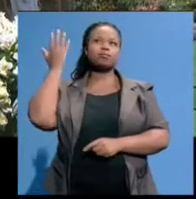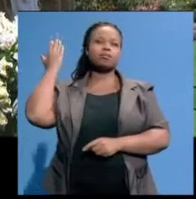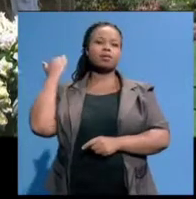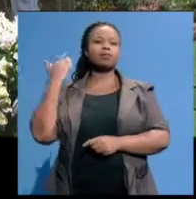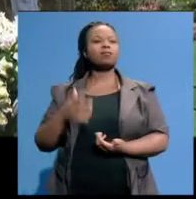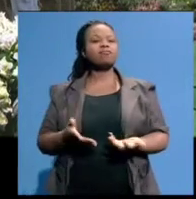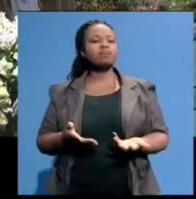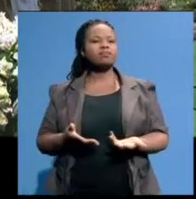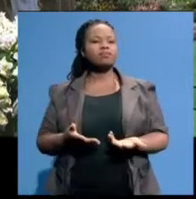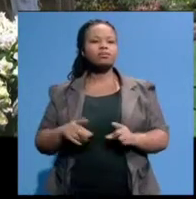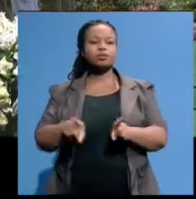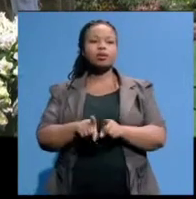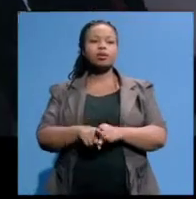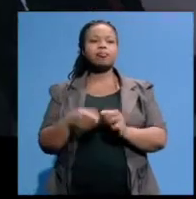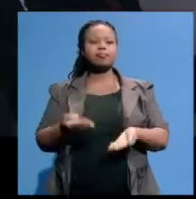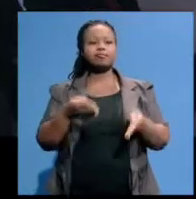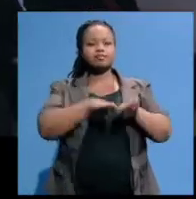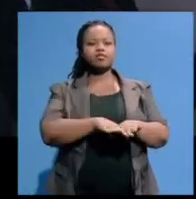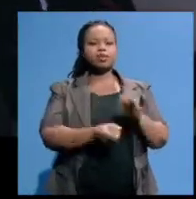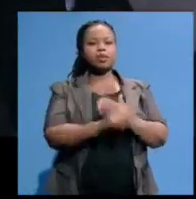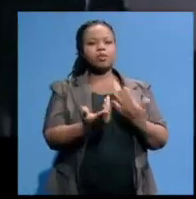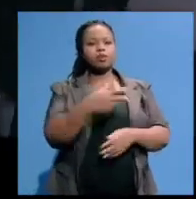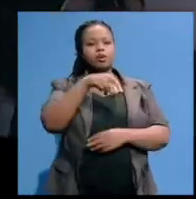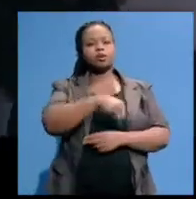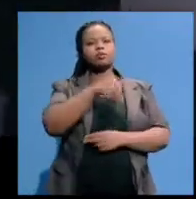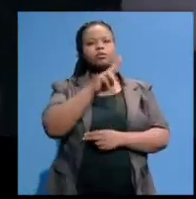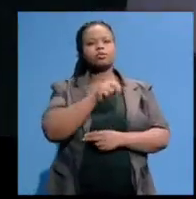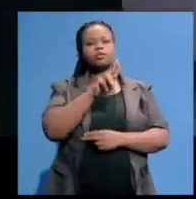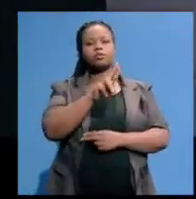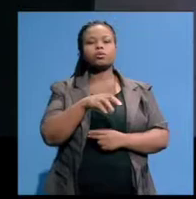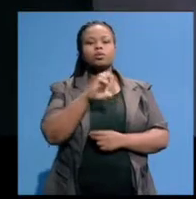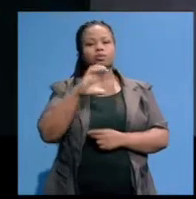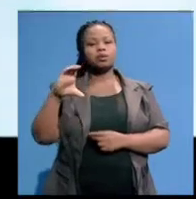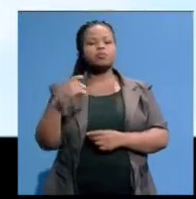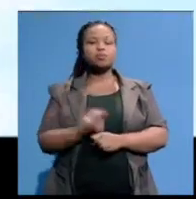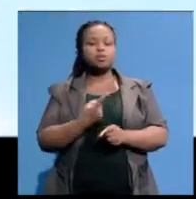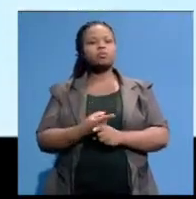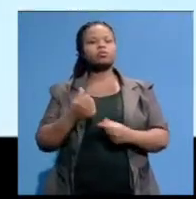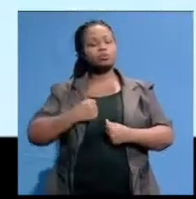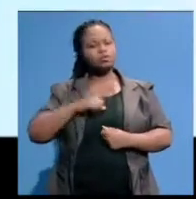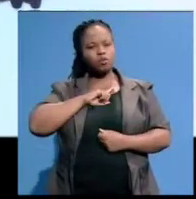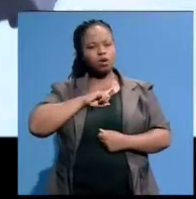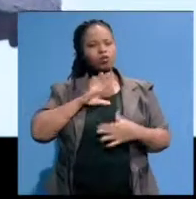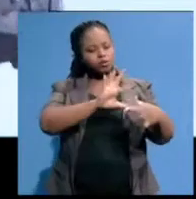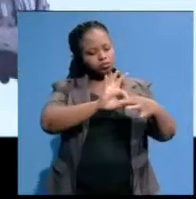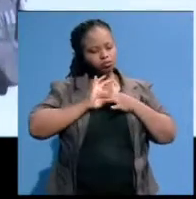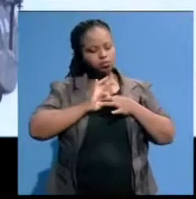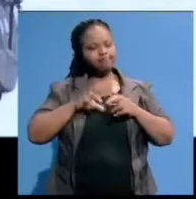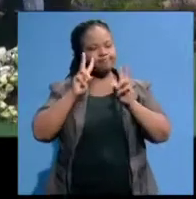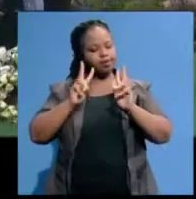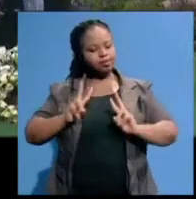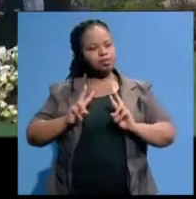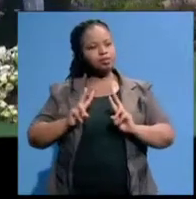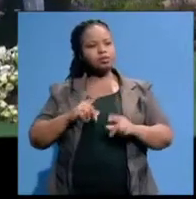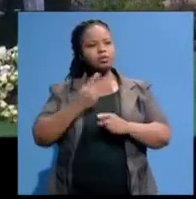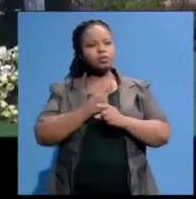ancestral ground, Ekunu, such peace. I think for those who have never been to rural areas will never understand the peace and the serenity and the